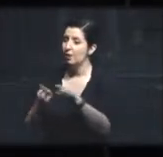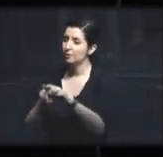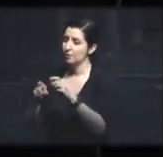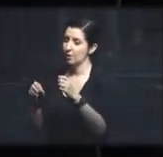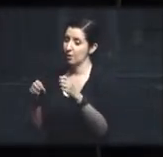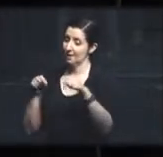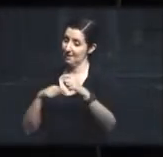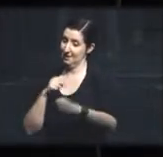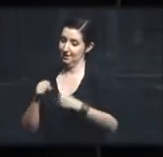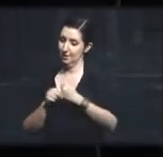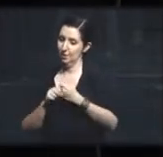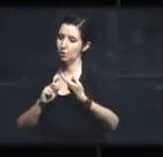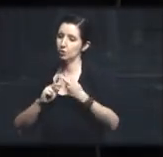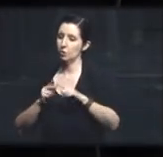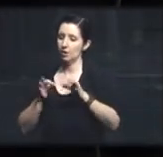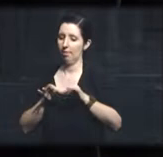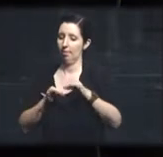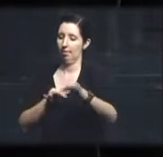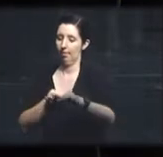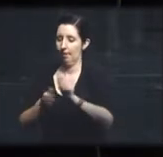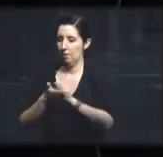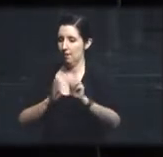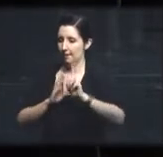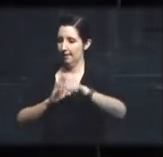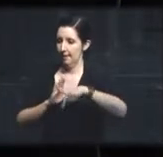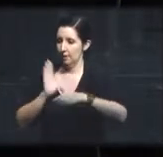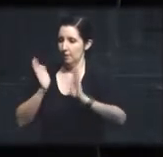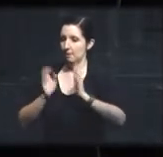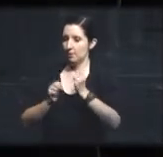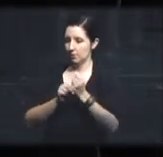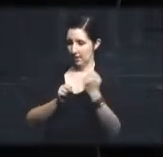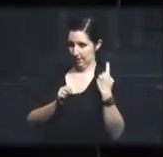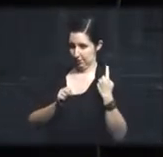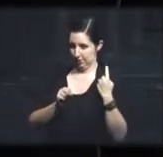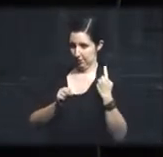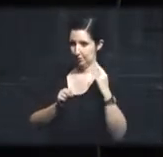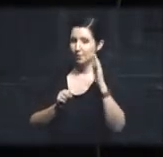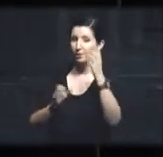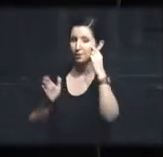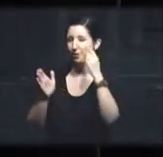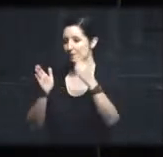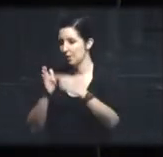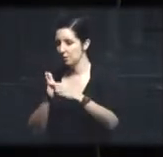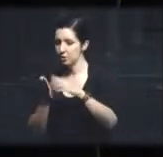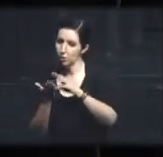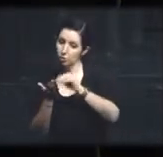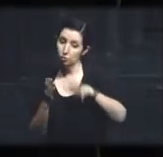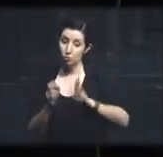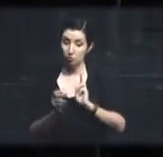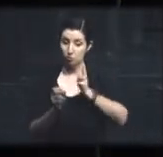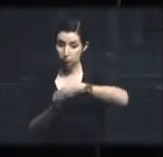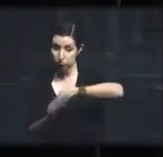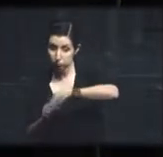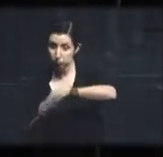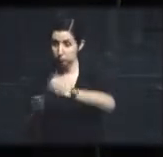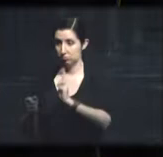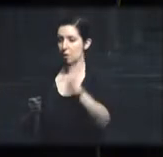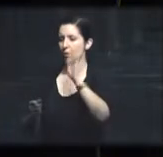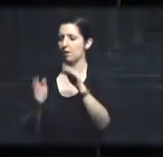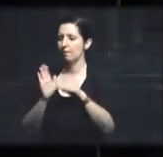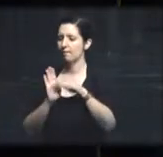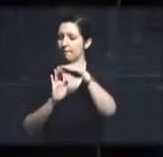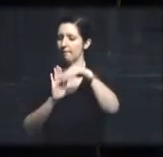going to see some volatility in those numbers. They're going to jump up and down a little bit over the next couple of weeks. I think that we will settle